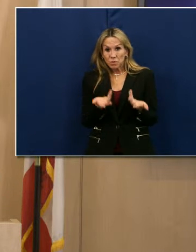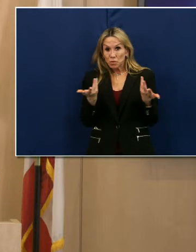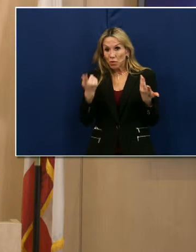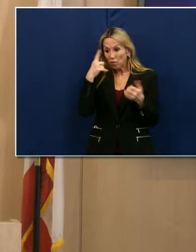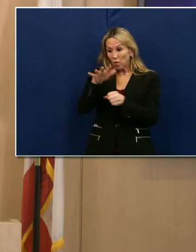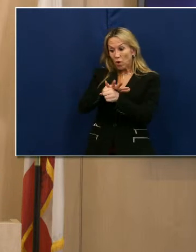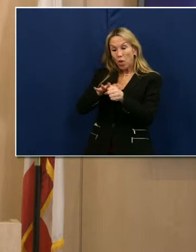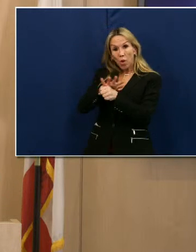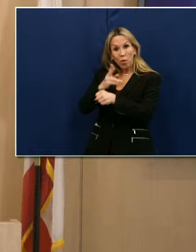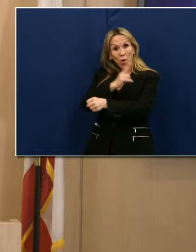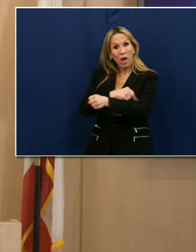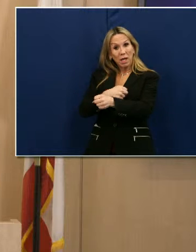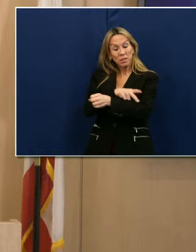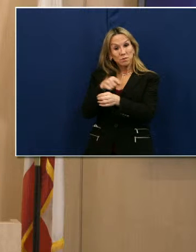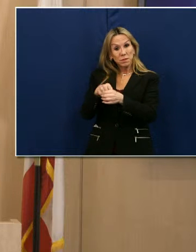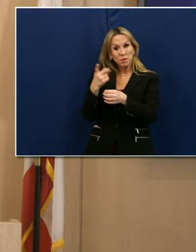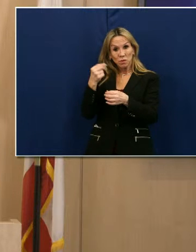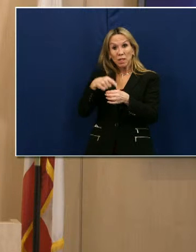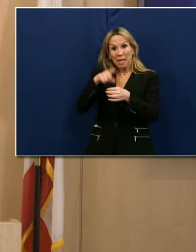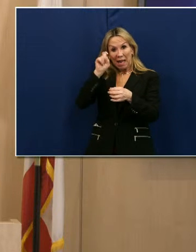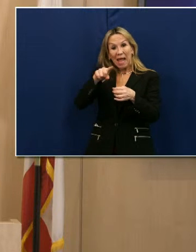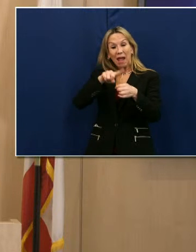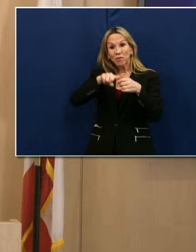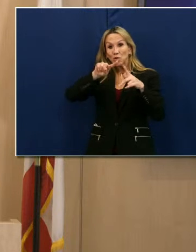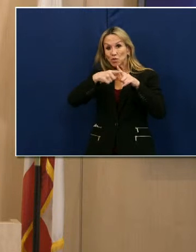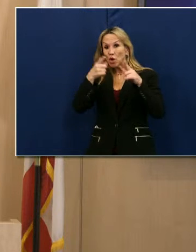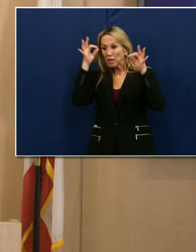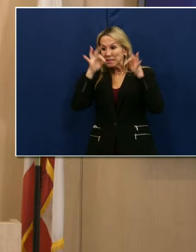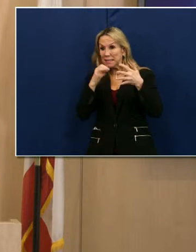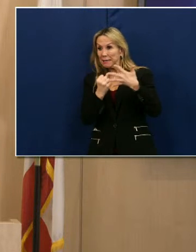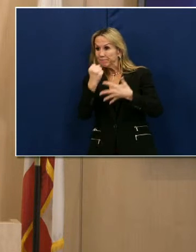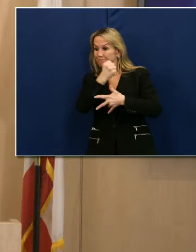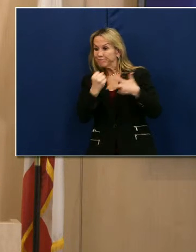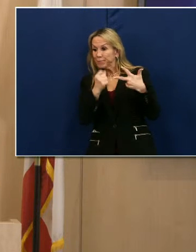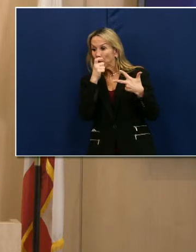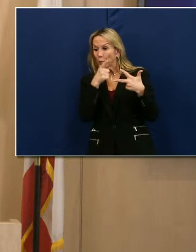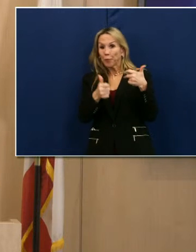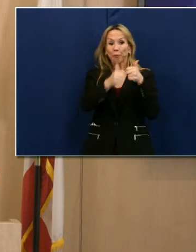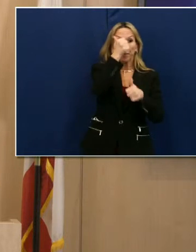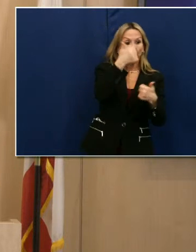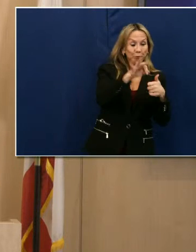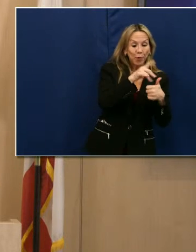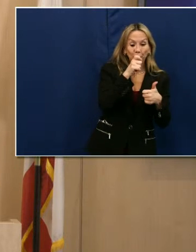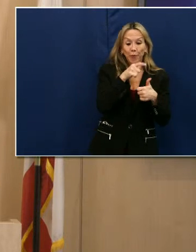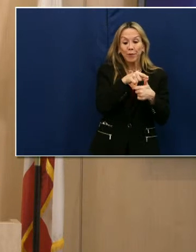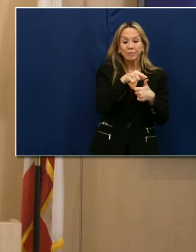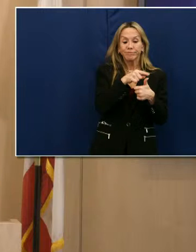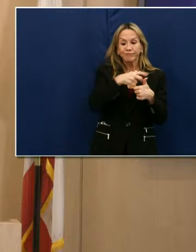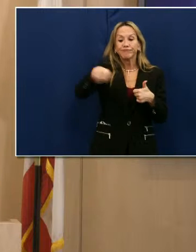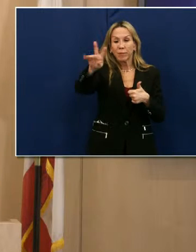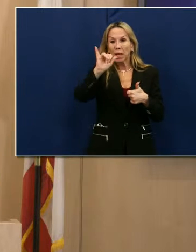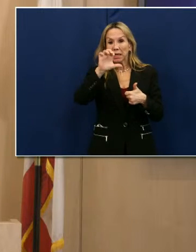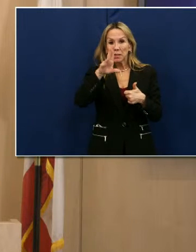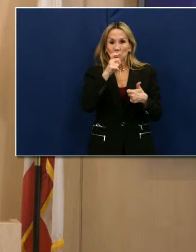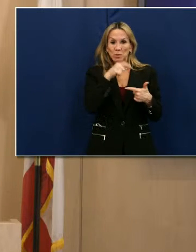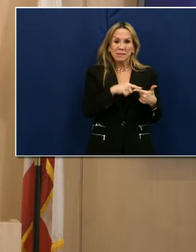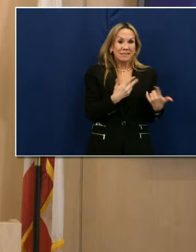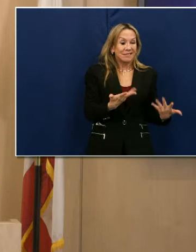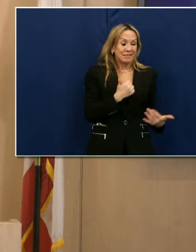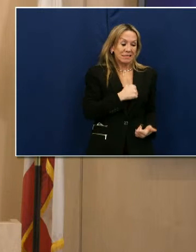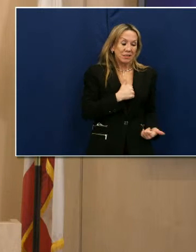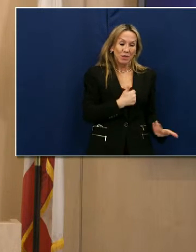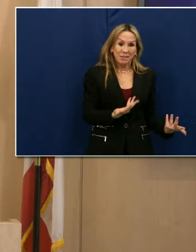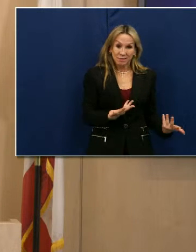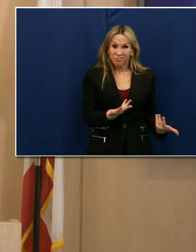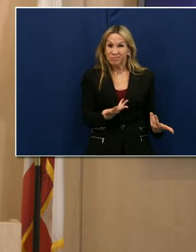local hospitals to get into a triage situation where they're deciding who gets an ICU bed and who has to go without?